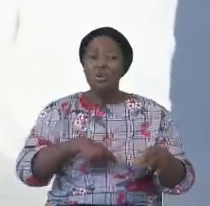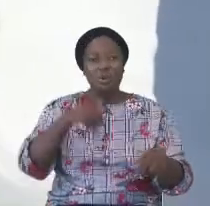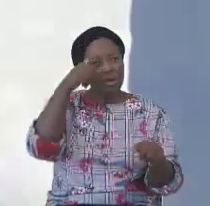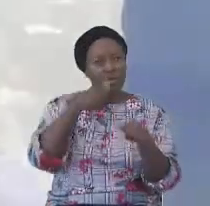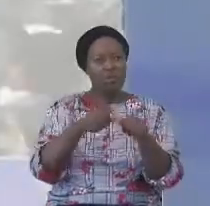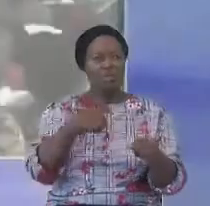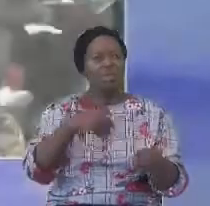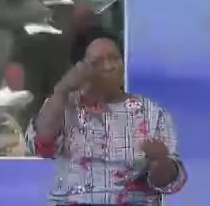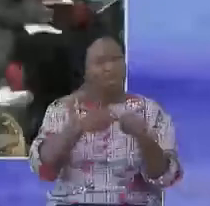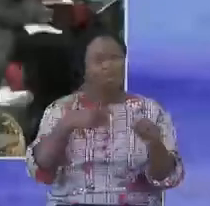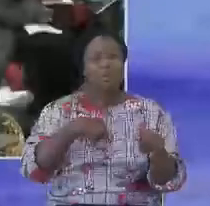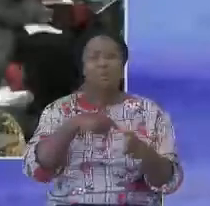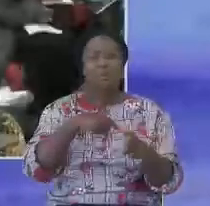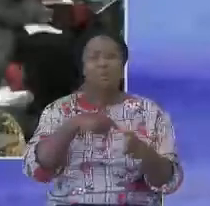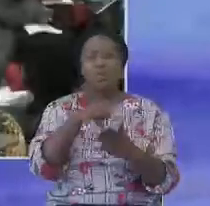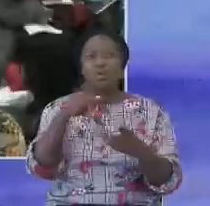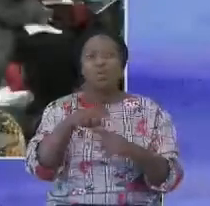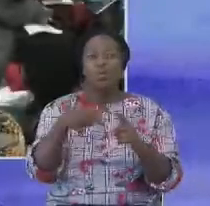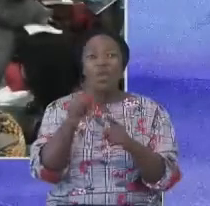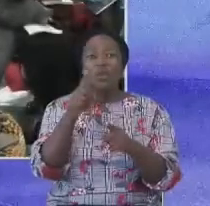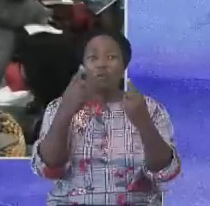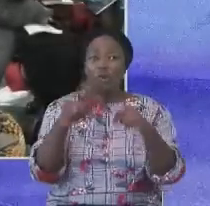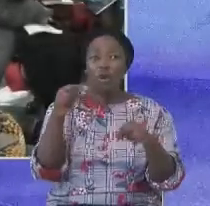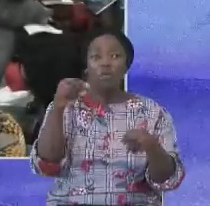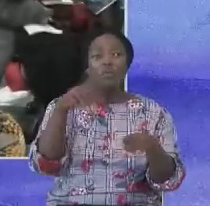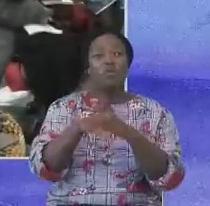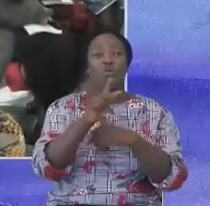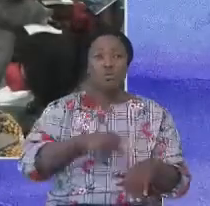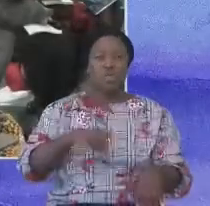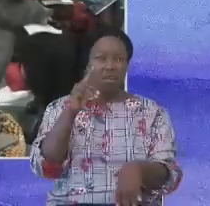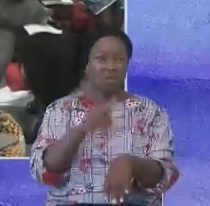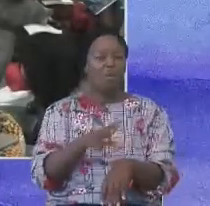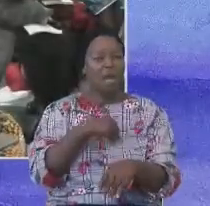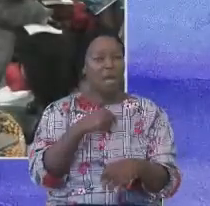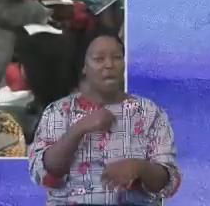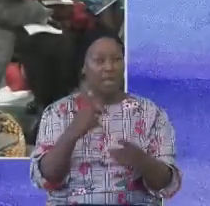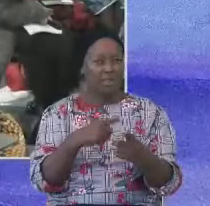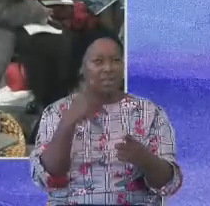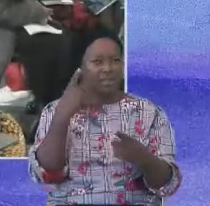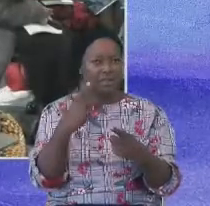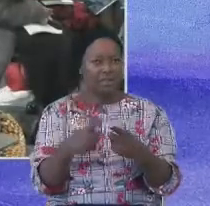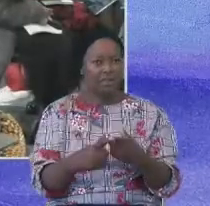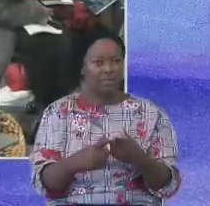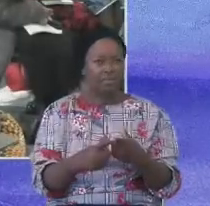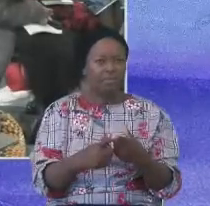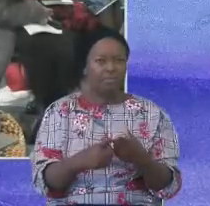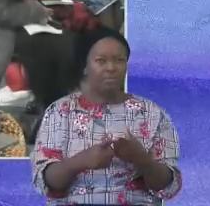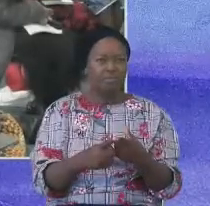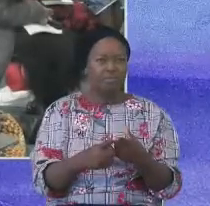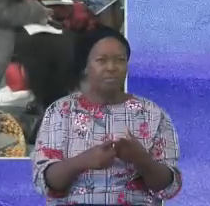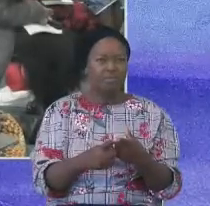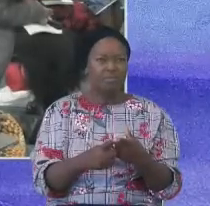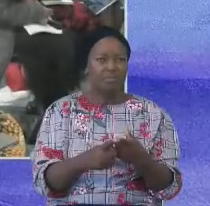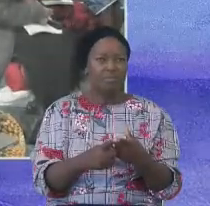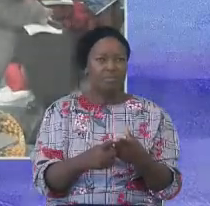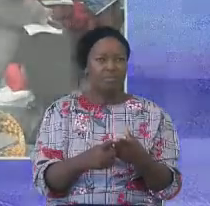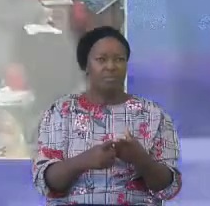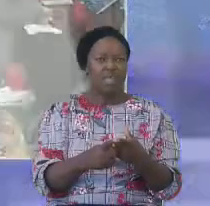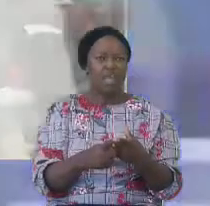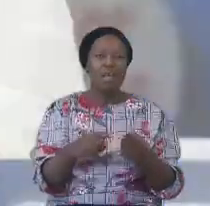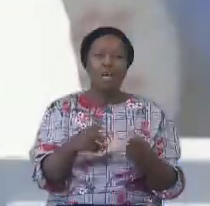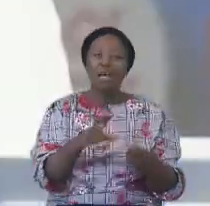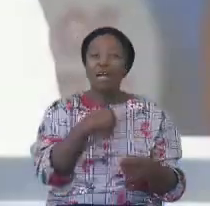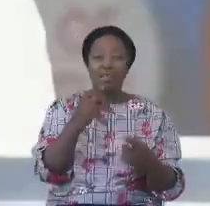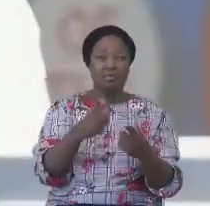eternity in the kingdom of darkness. Remember me. Remember me when you come to your kingdom.